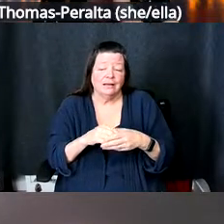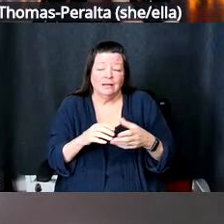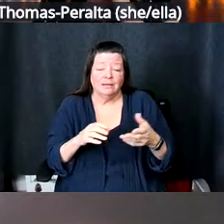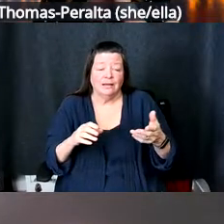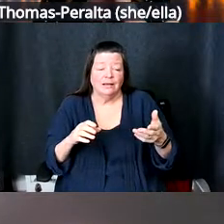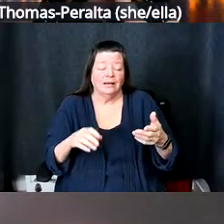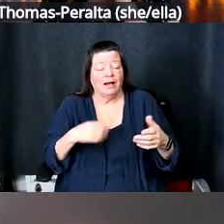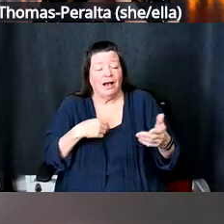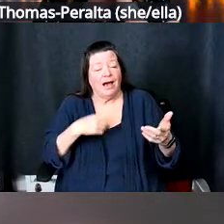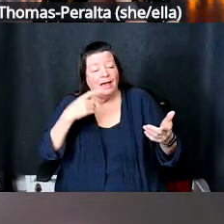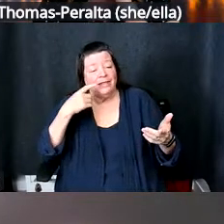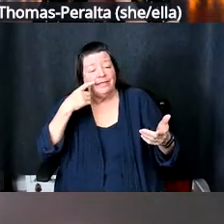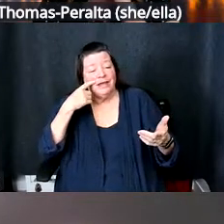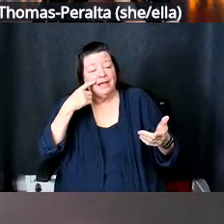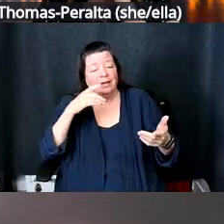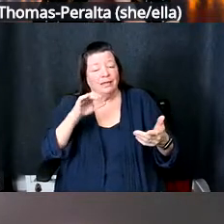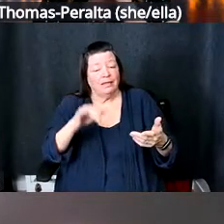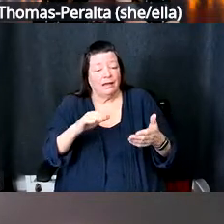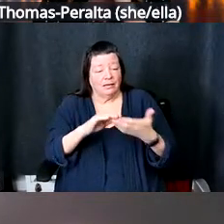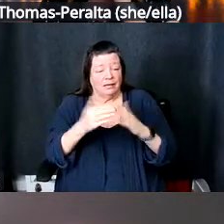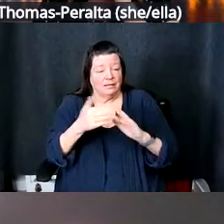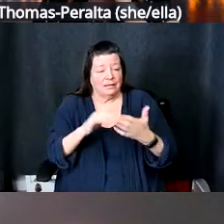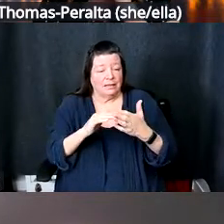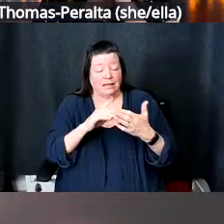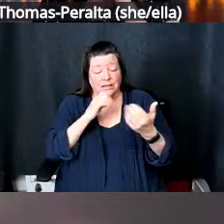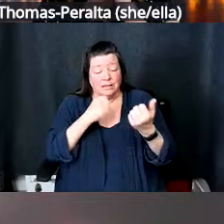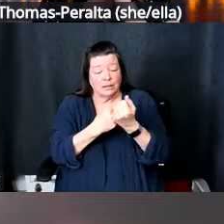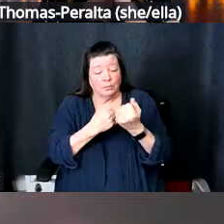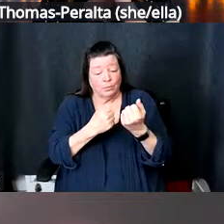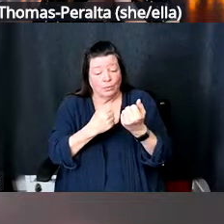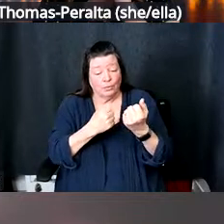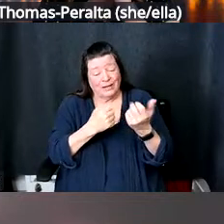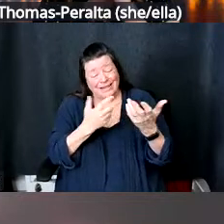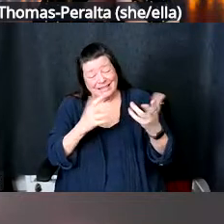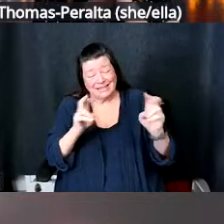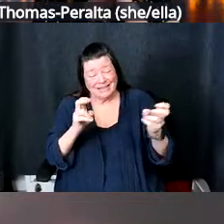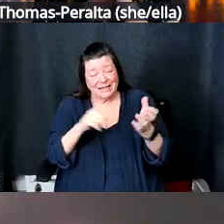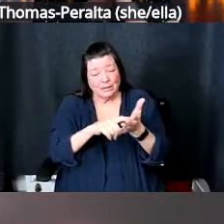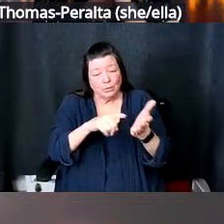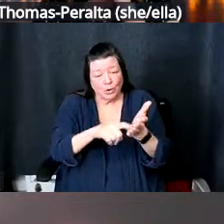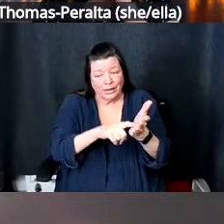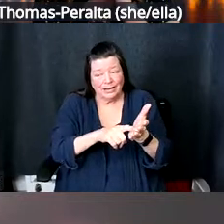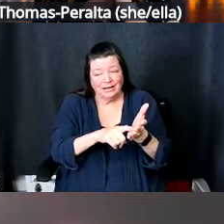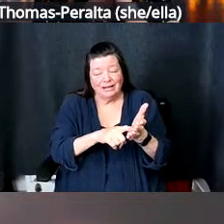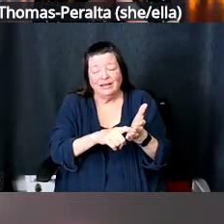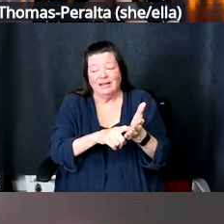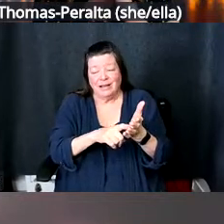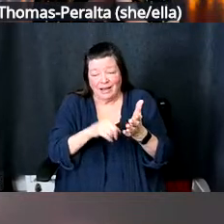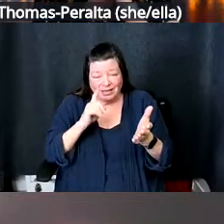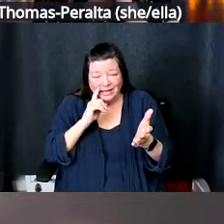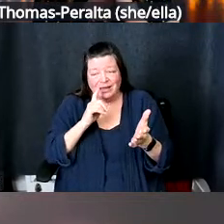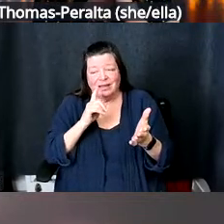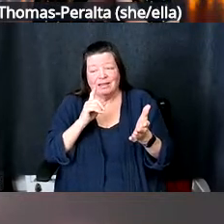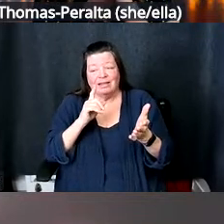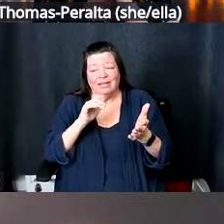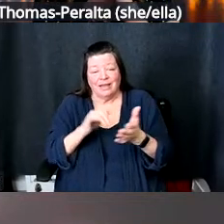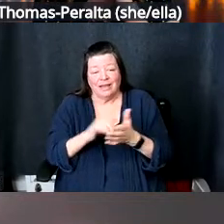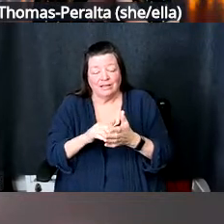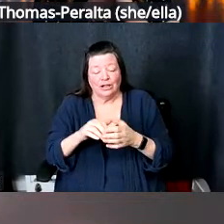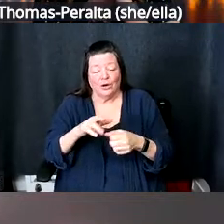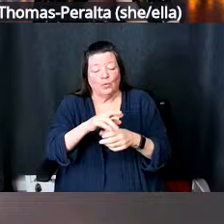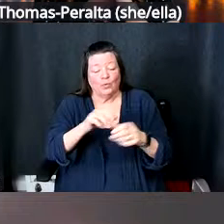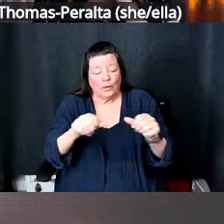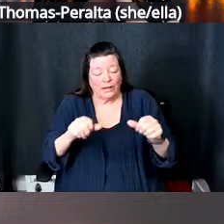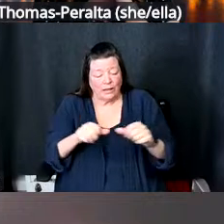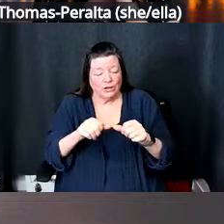I think that the city is in support of exploring these. I think ultimately, though, it's definitely a regional response, and we would want